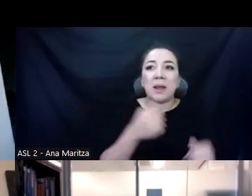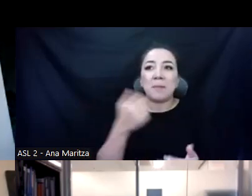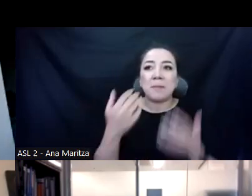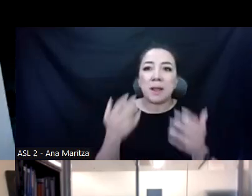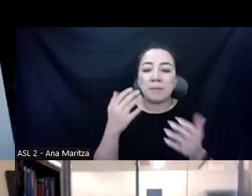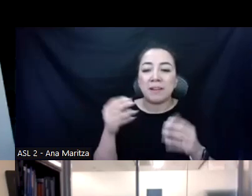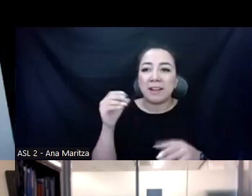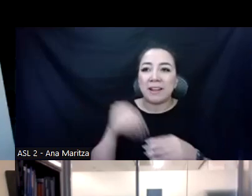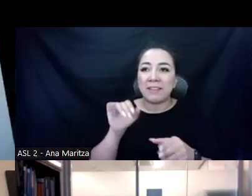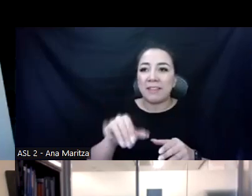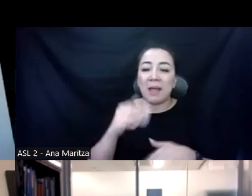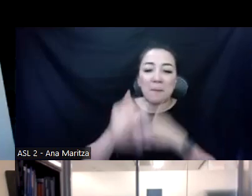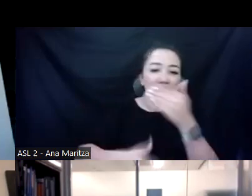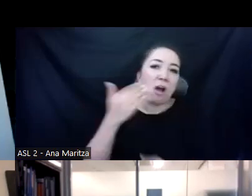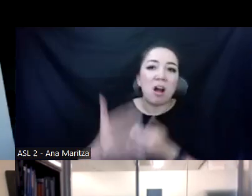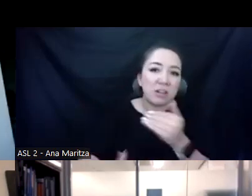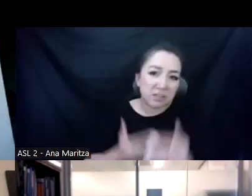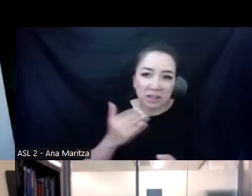that process of